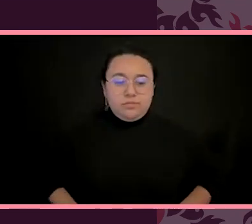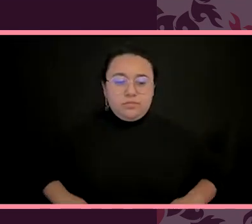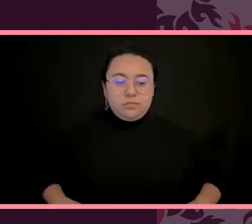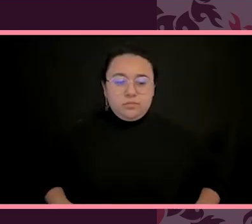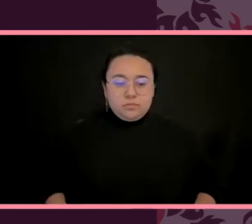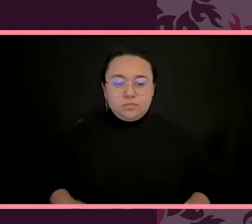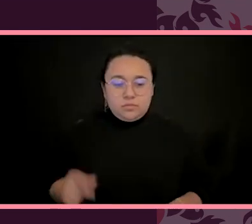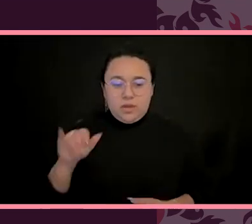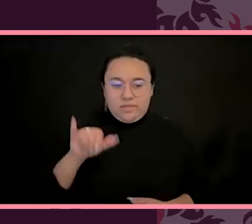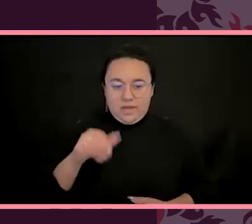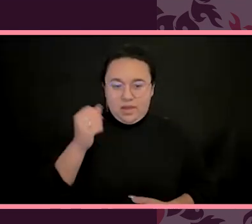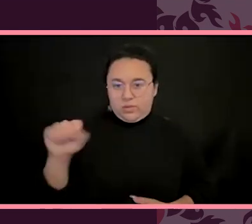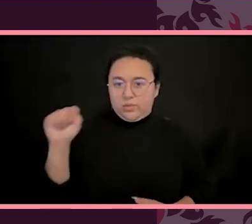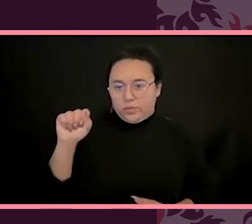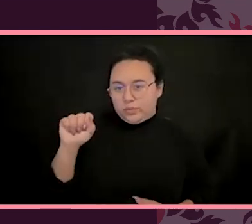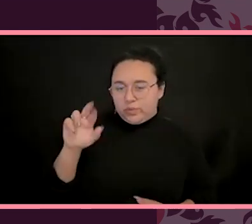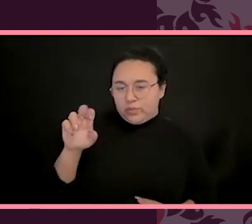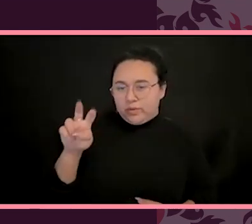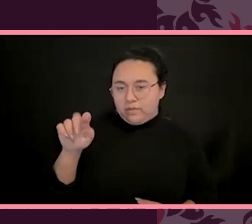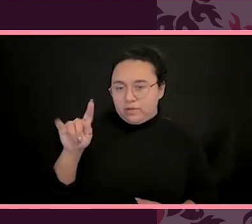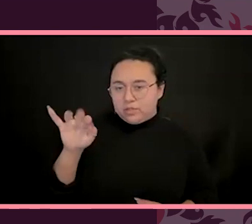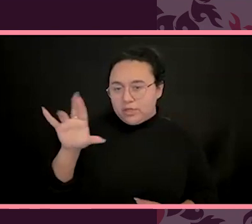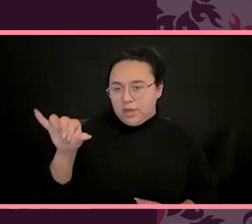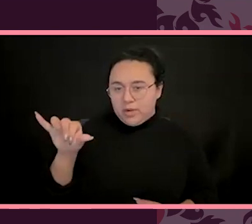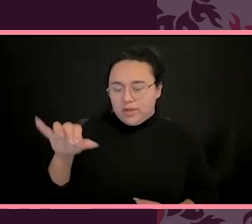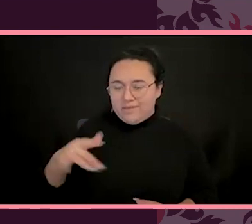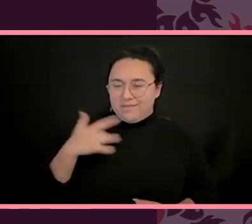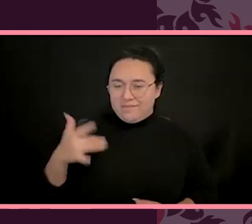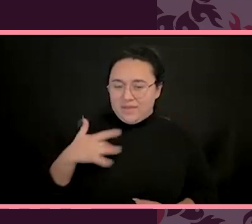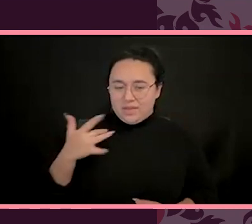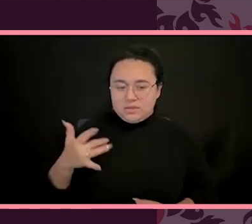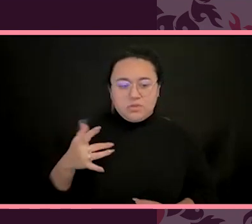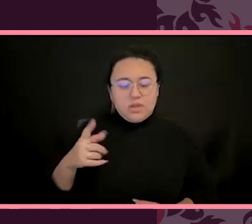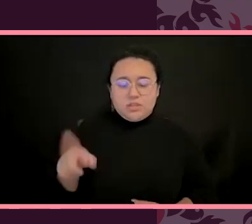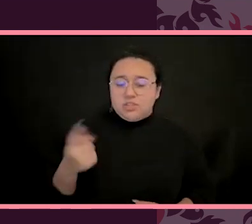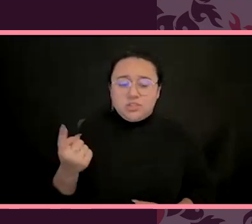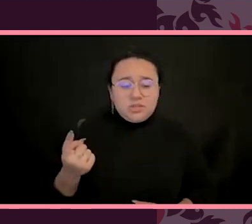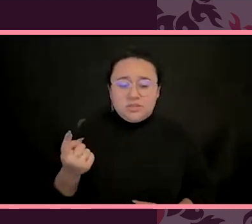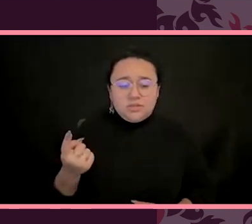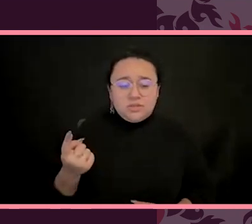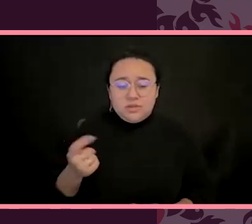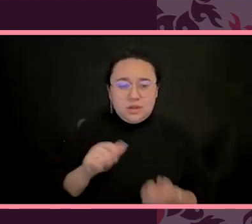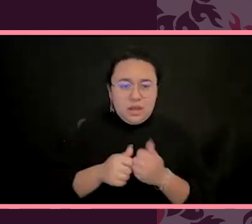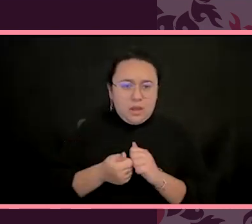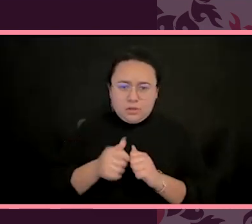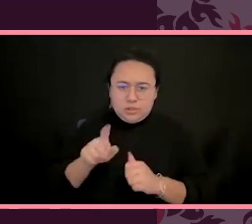and how revolutionary that feels, while it is so just how it should